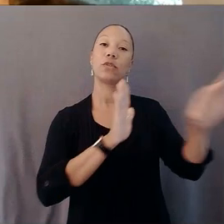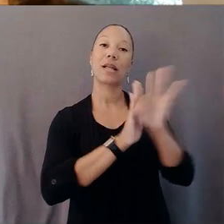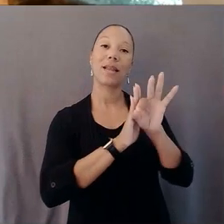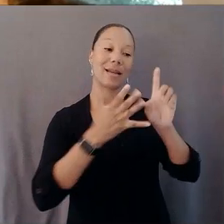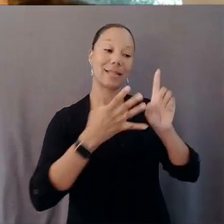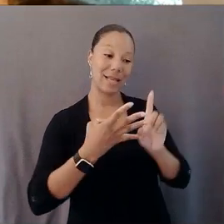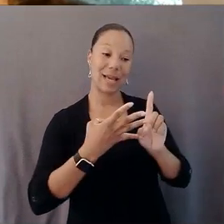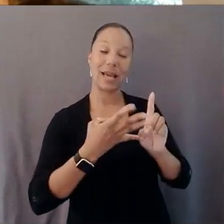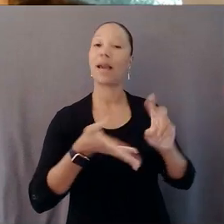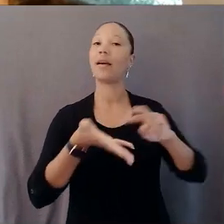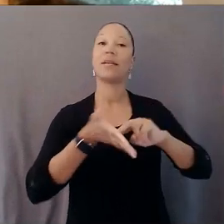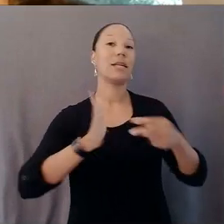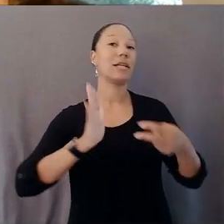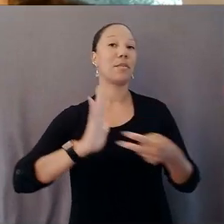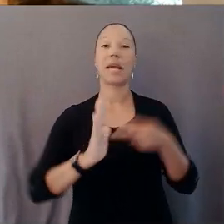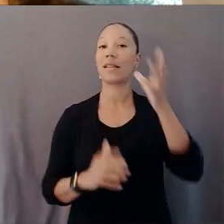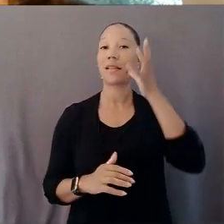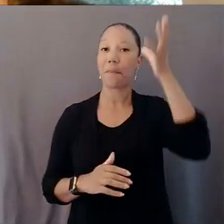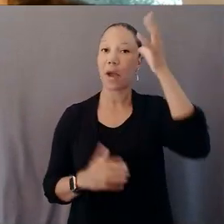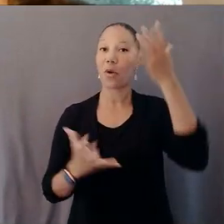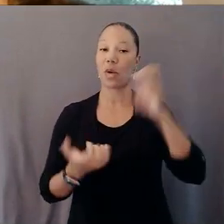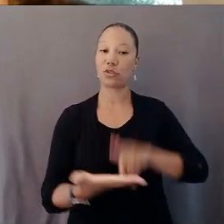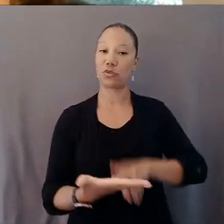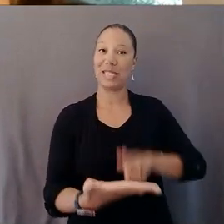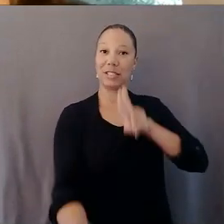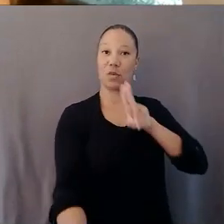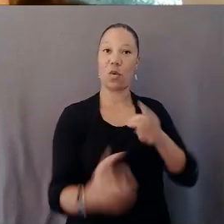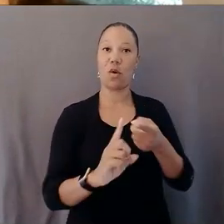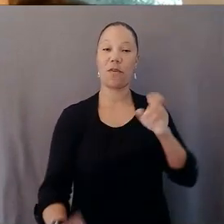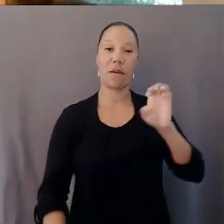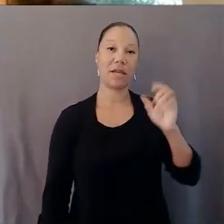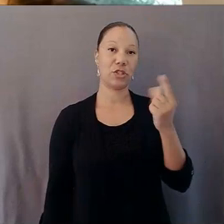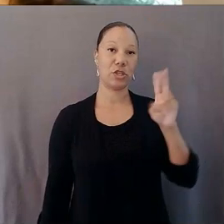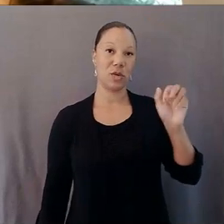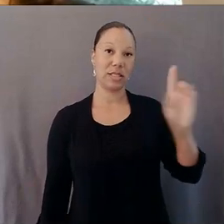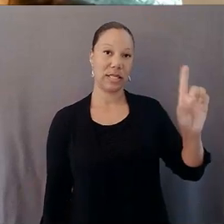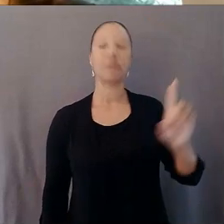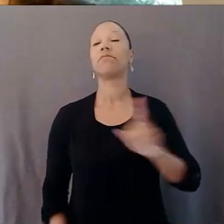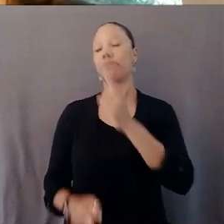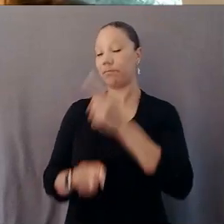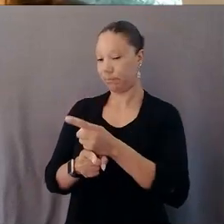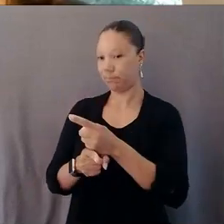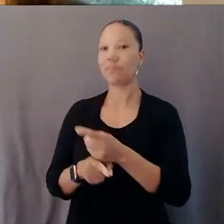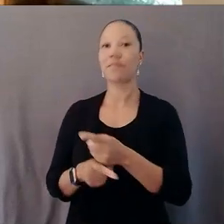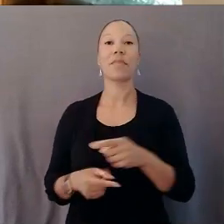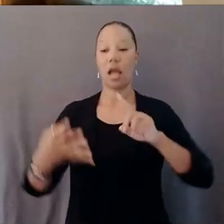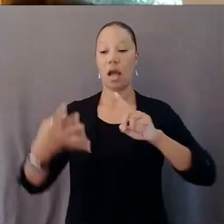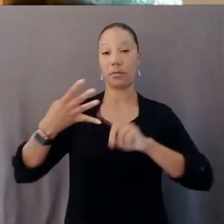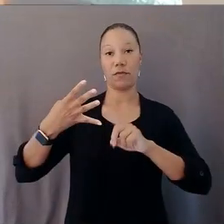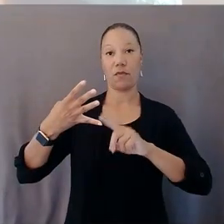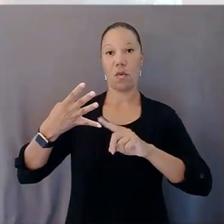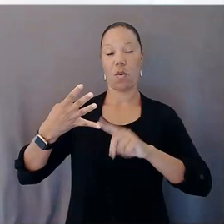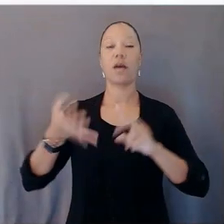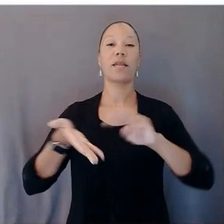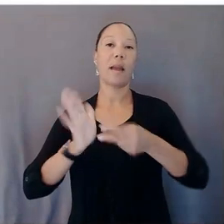does not mean the parent prefers to disenroll. Correct. Option D just, again, further gets